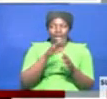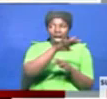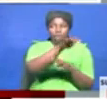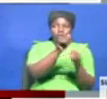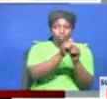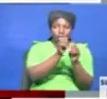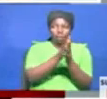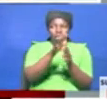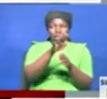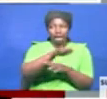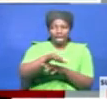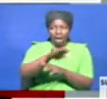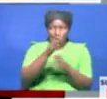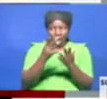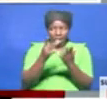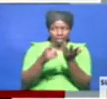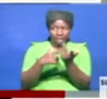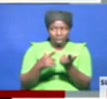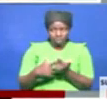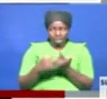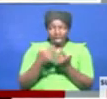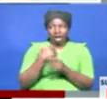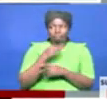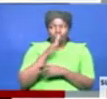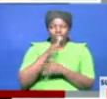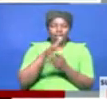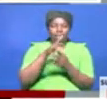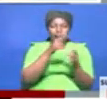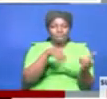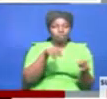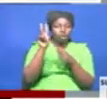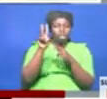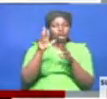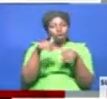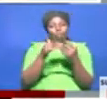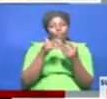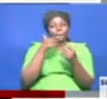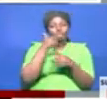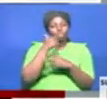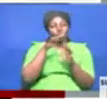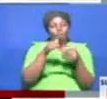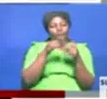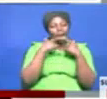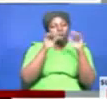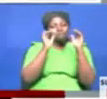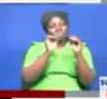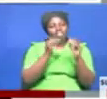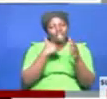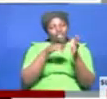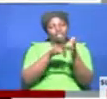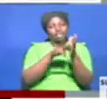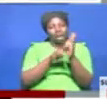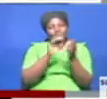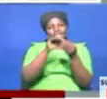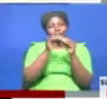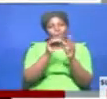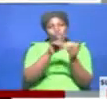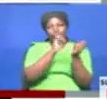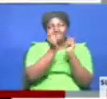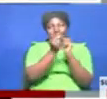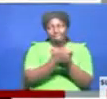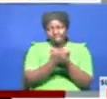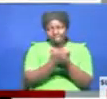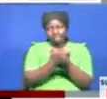had not been uploaded or mentioned or announced did not have requisite numbers to change